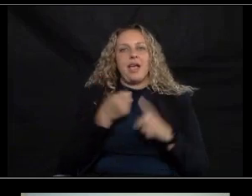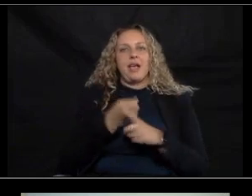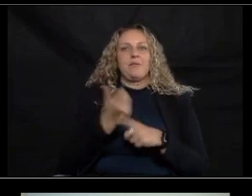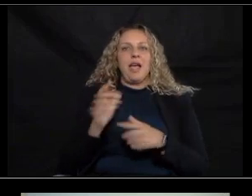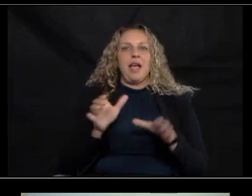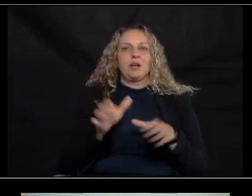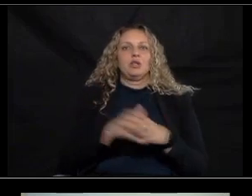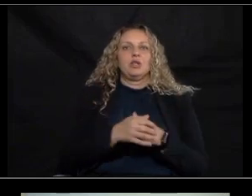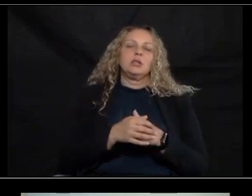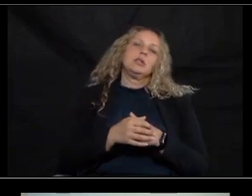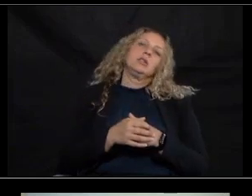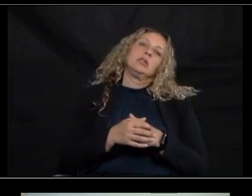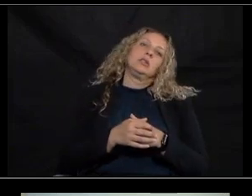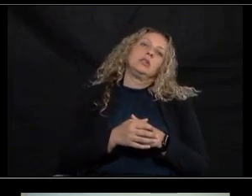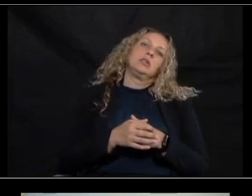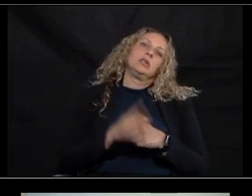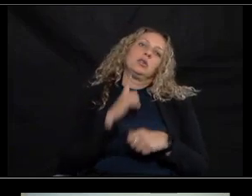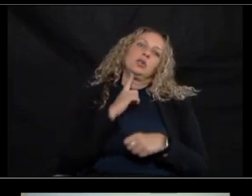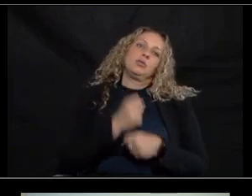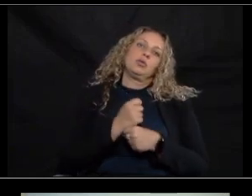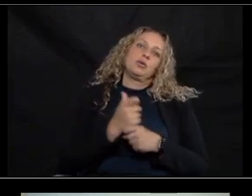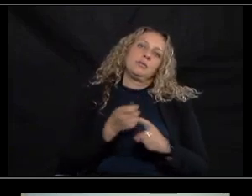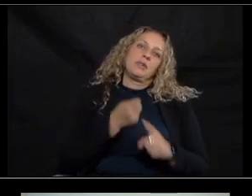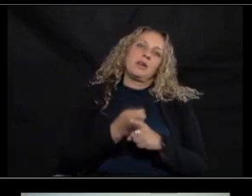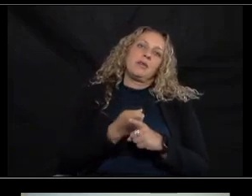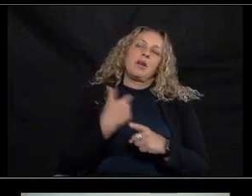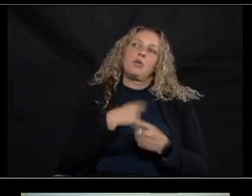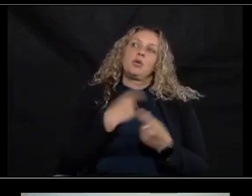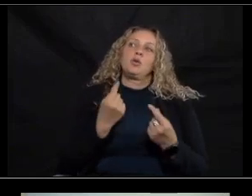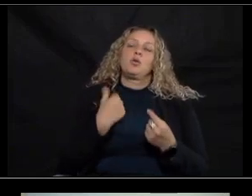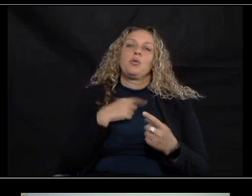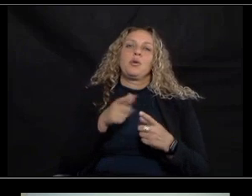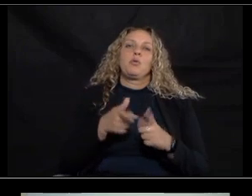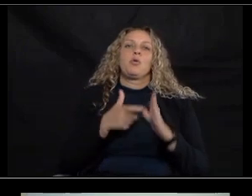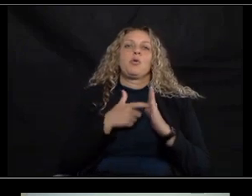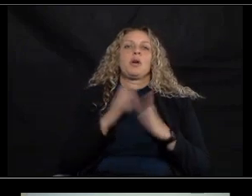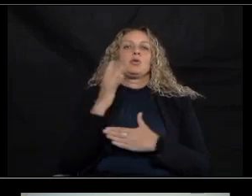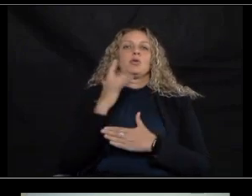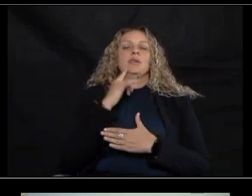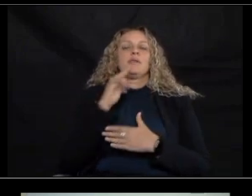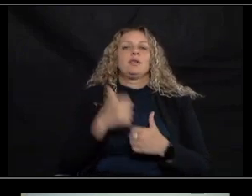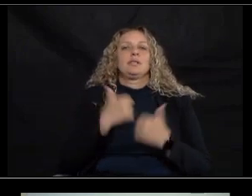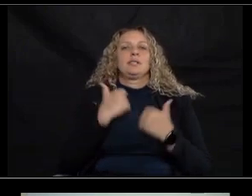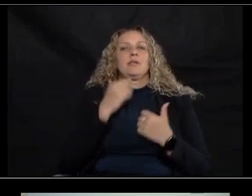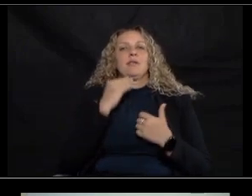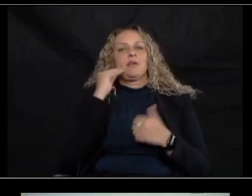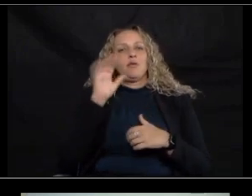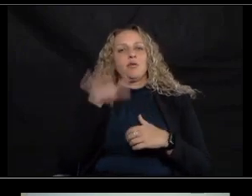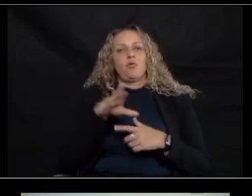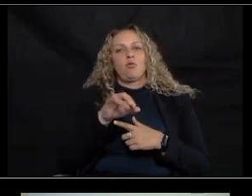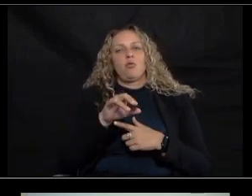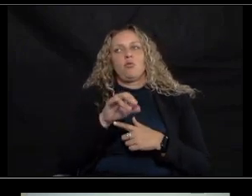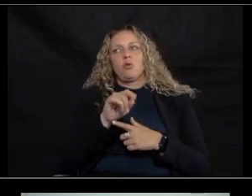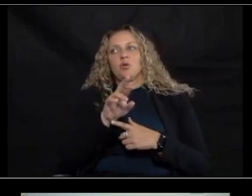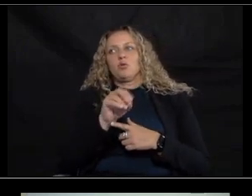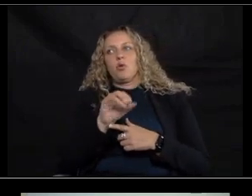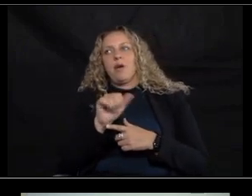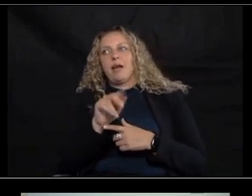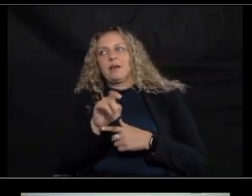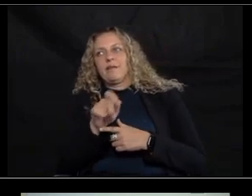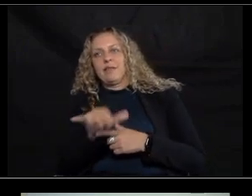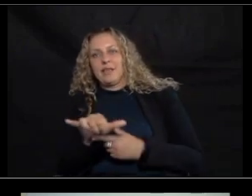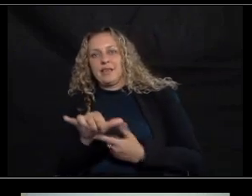action. To produce a bigger impact, we could also require trees for single-family residential retroactively. And we can talk